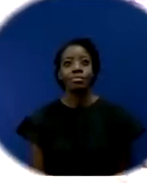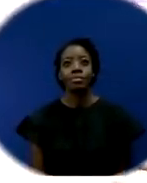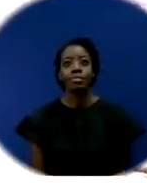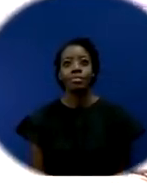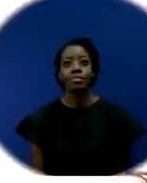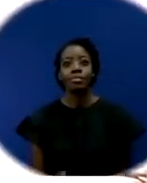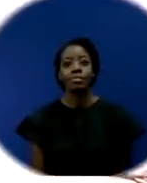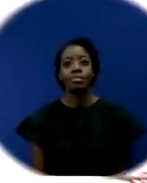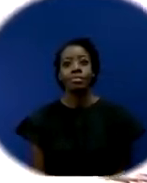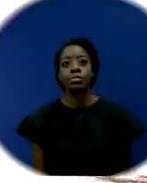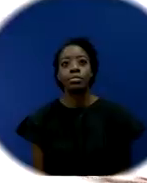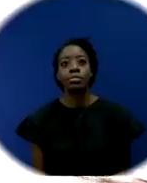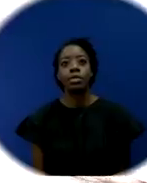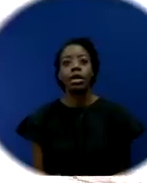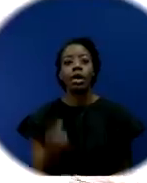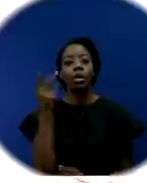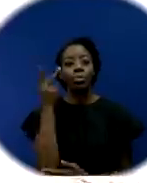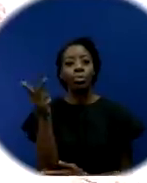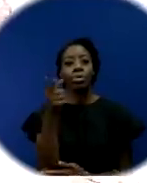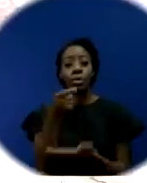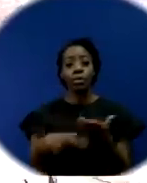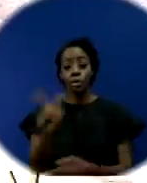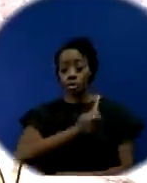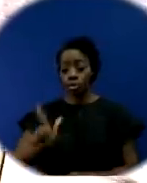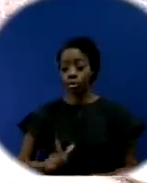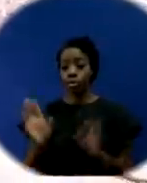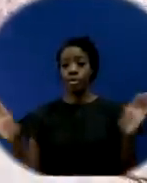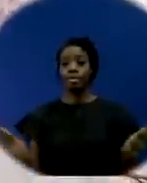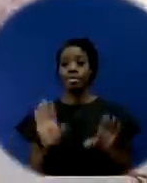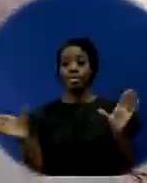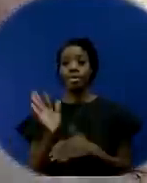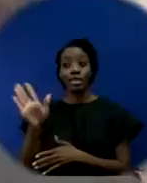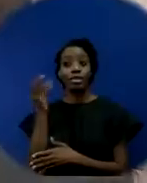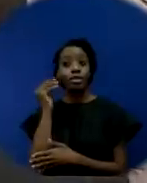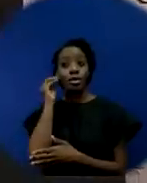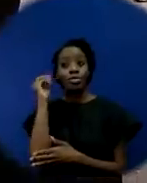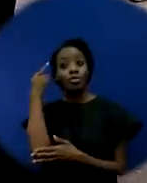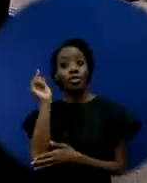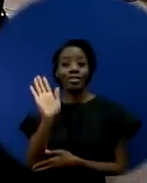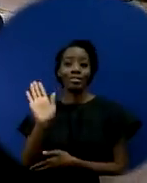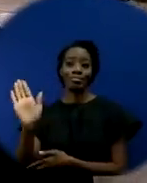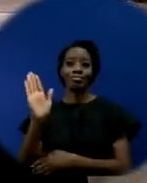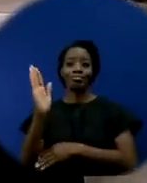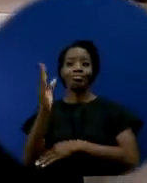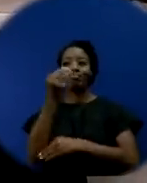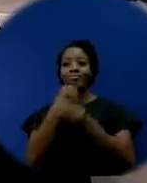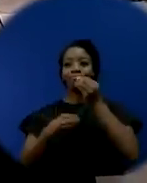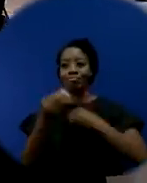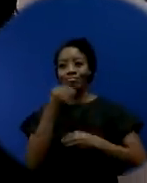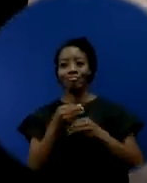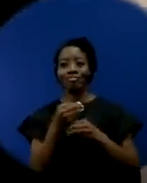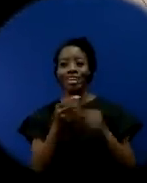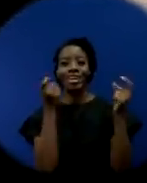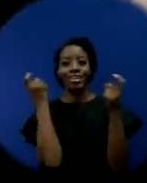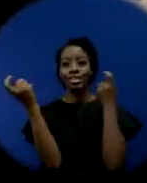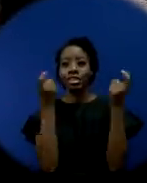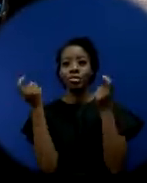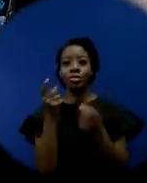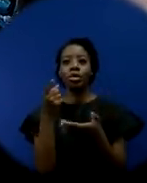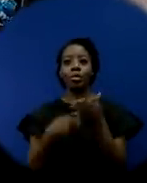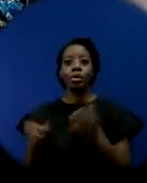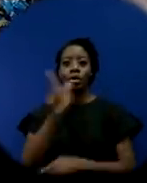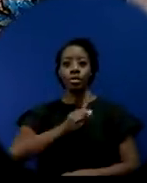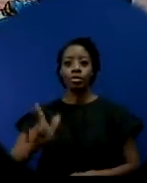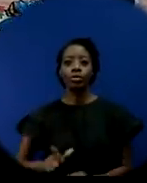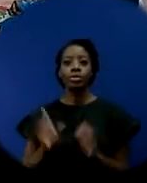what the Lord has done in his house for his feast. Come on and celebrate what the Lord has done